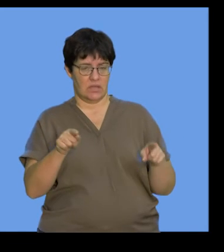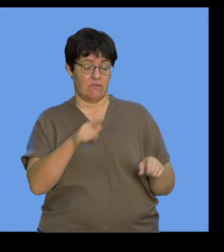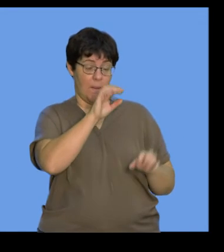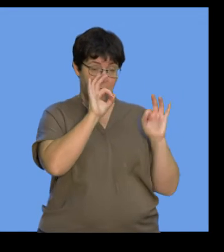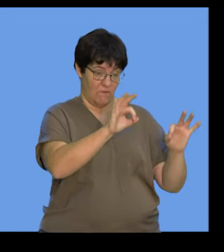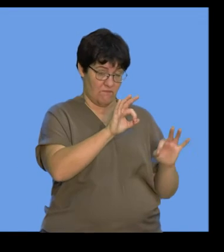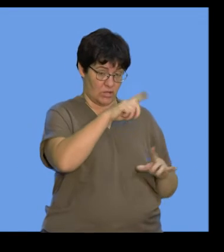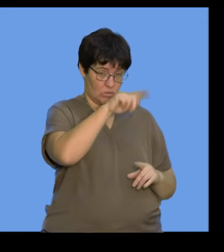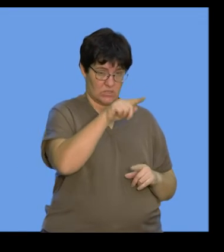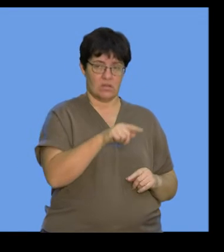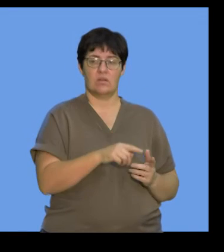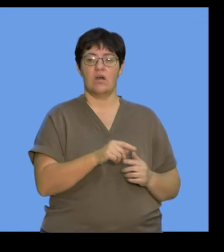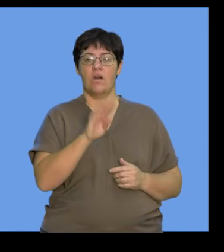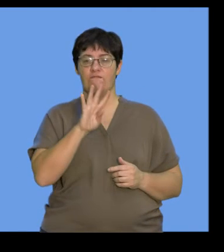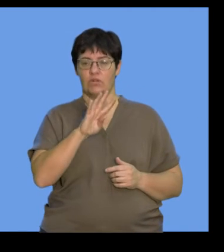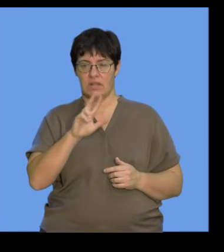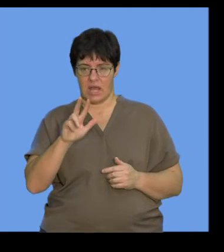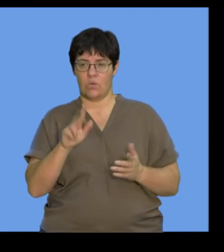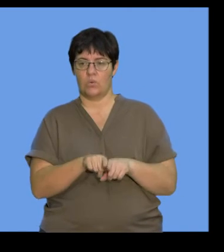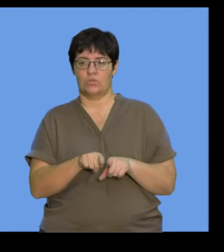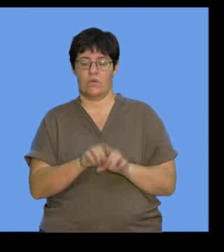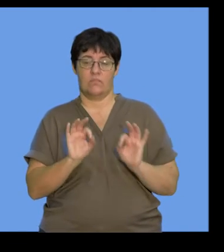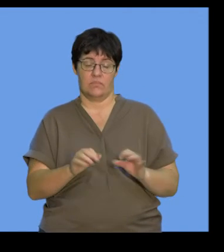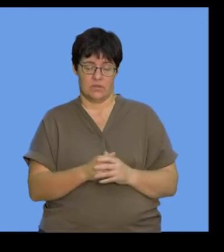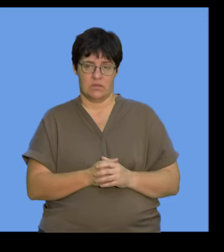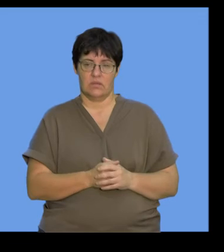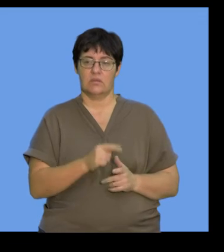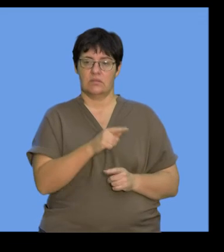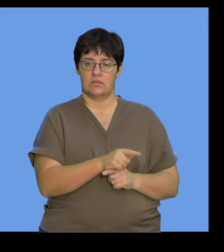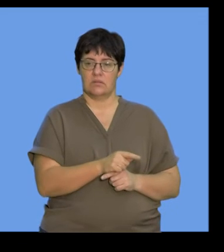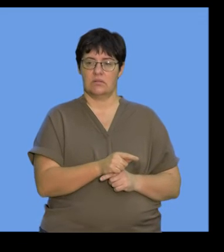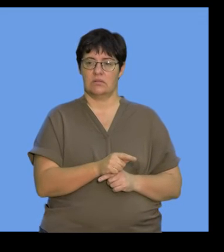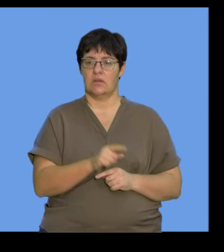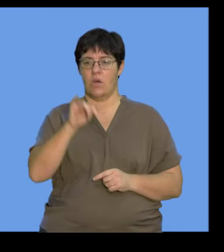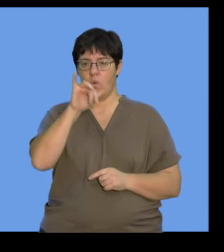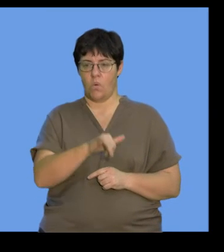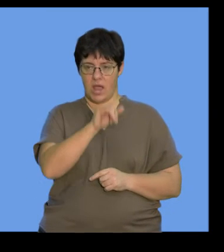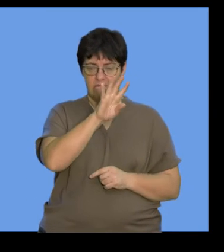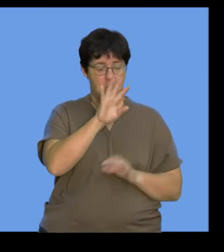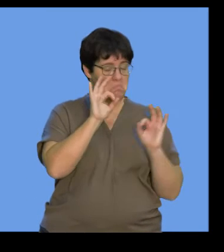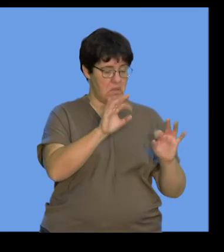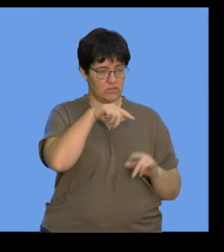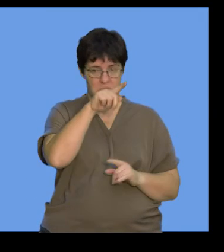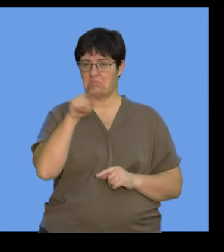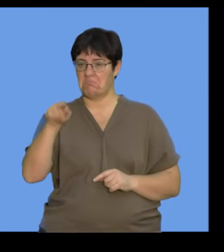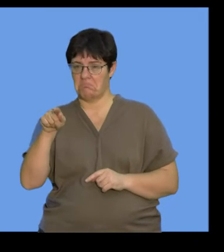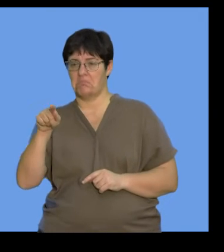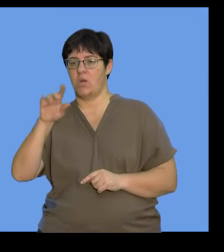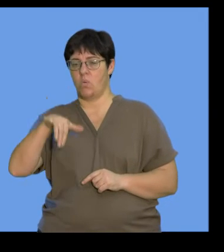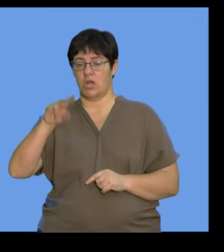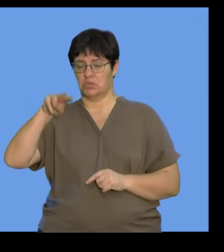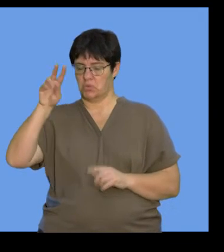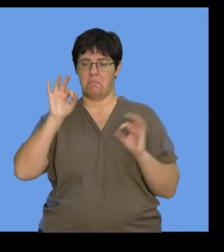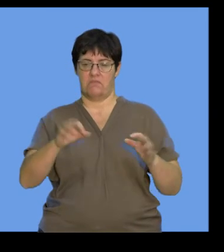is a perfect square. 49 is also a perfect square. X to the 4 is a perfect square. Y to the 2 is a perfect square.